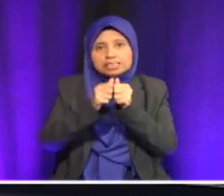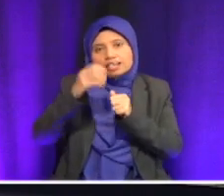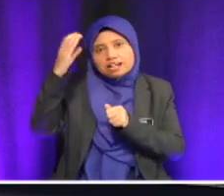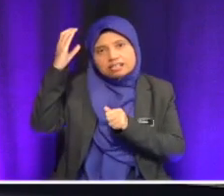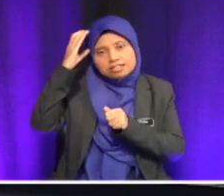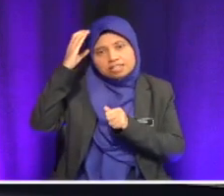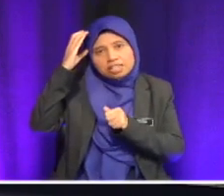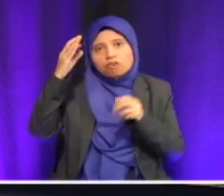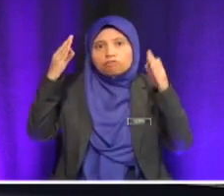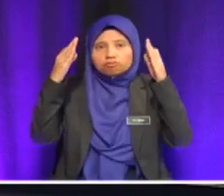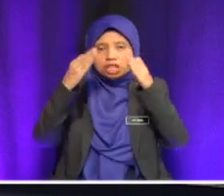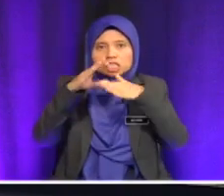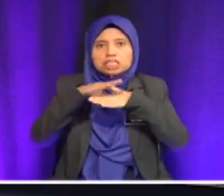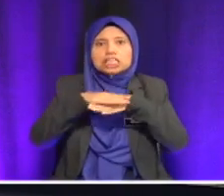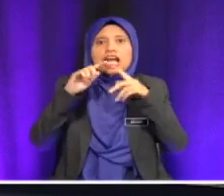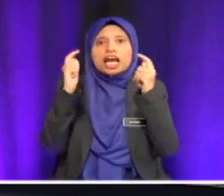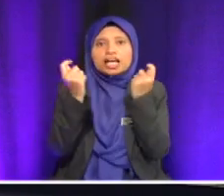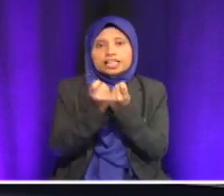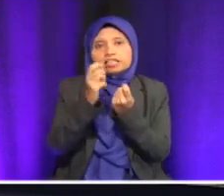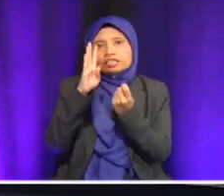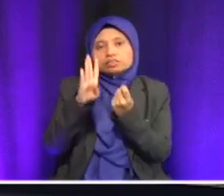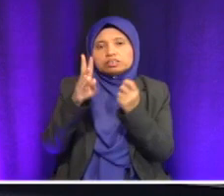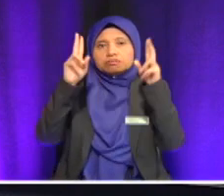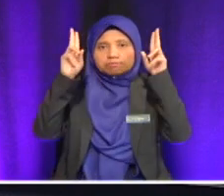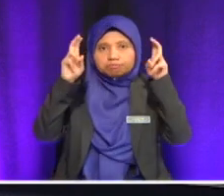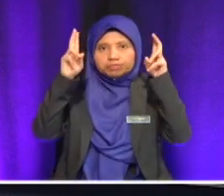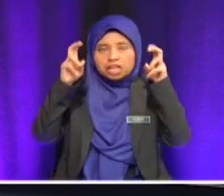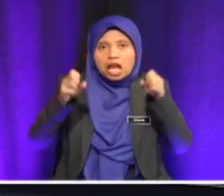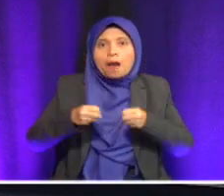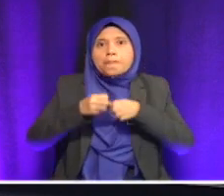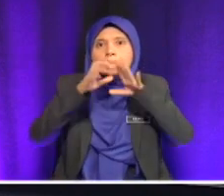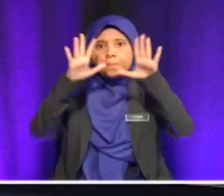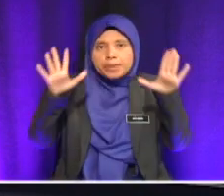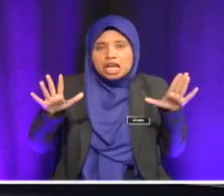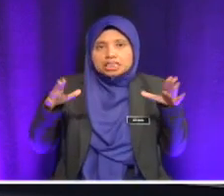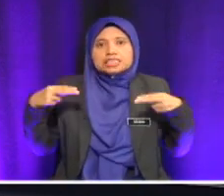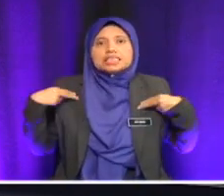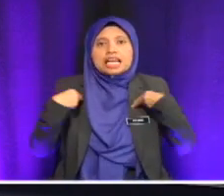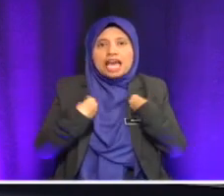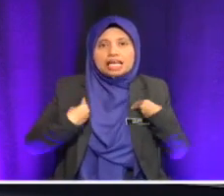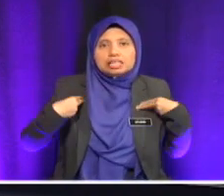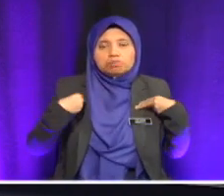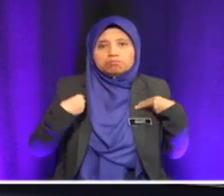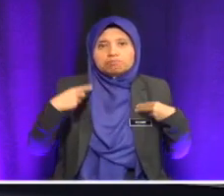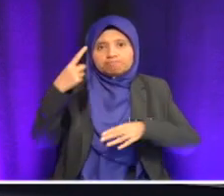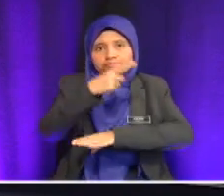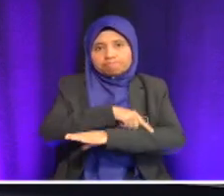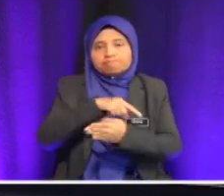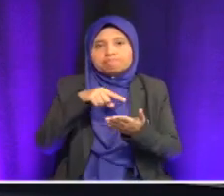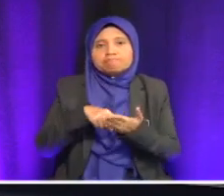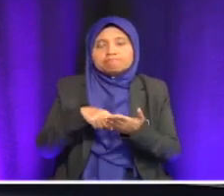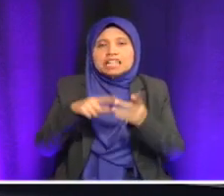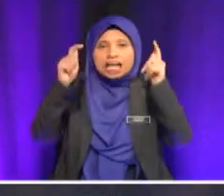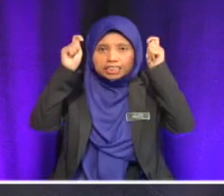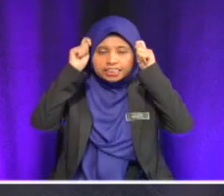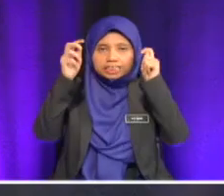focusing on Bahasa Inggeris Tingkatan 4 on the topic of amazing animals, okay? And for today's lesson, we have Teacher